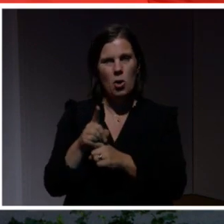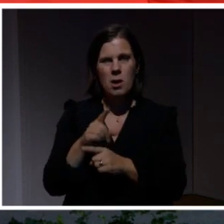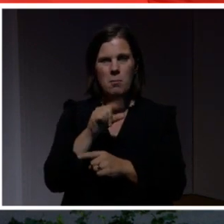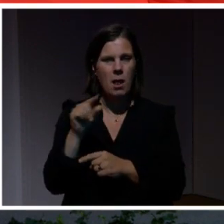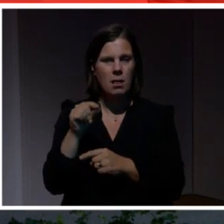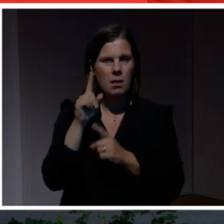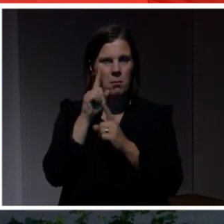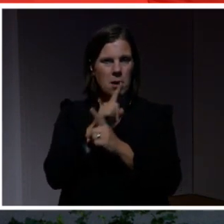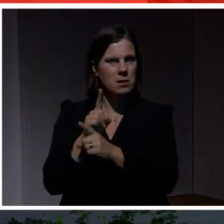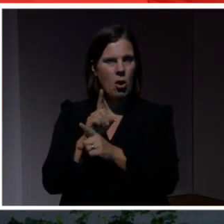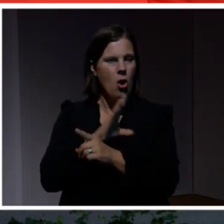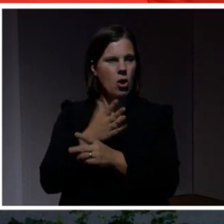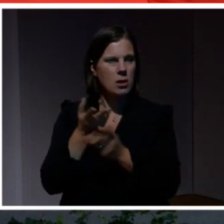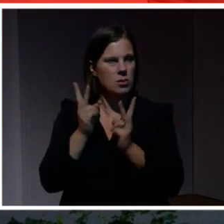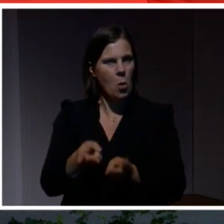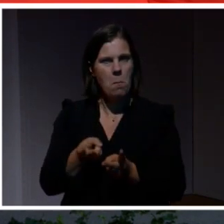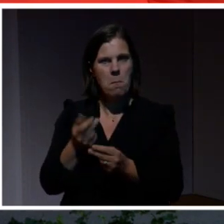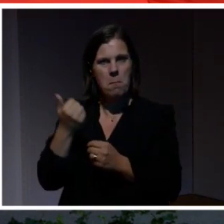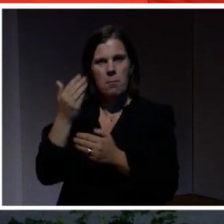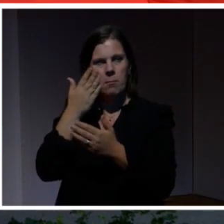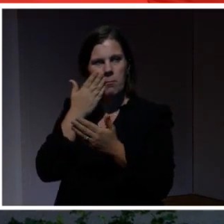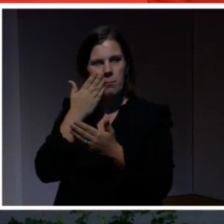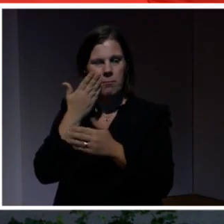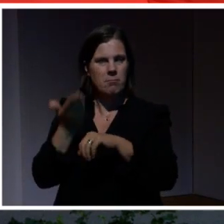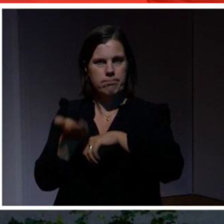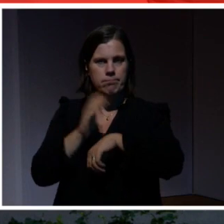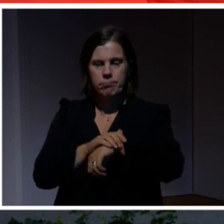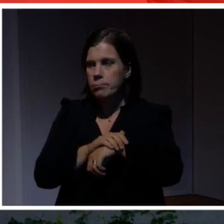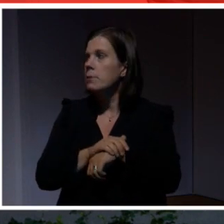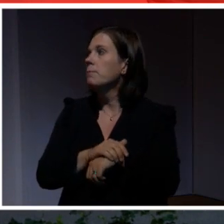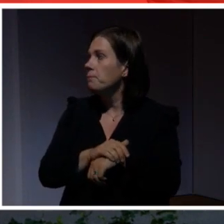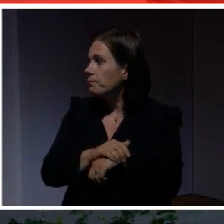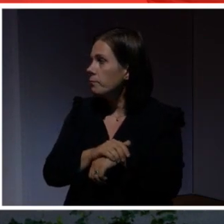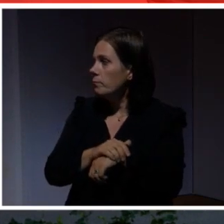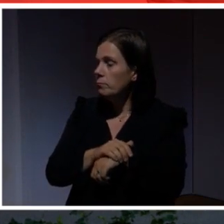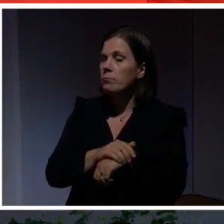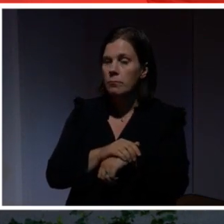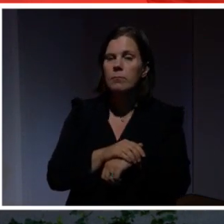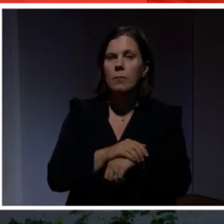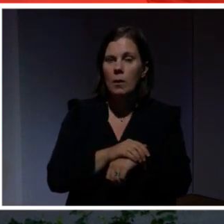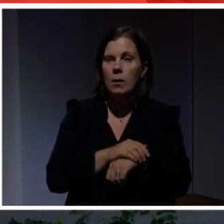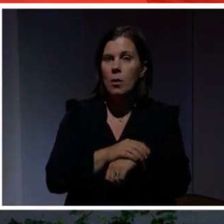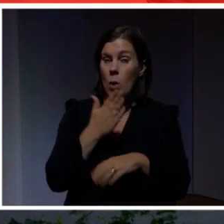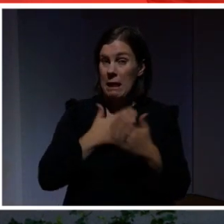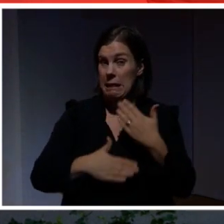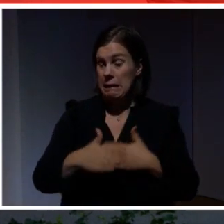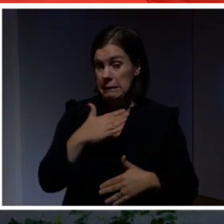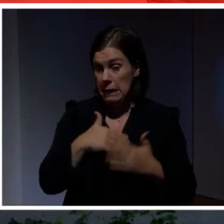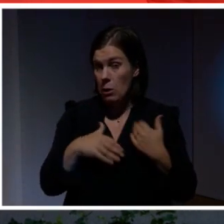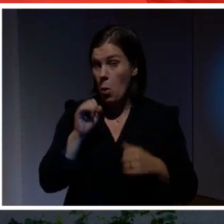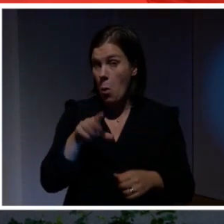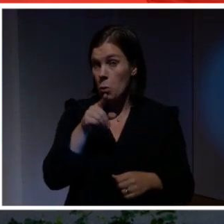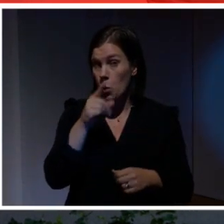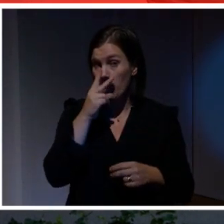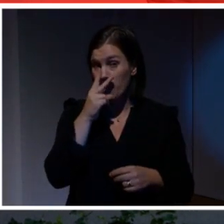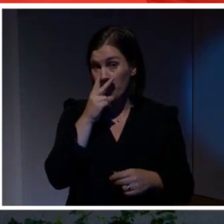good. In fact, dermatologists tend to disagree quite a bit amongst each other. Interestingly enough, if you show